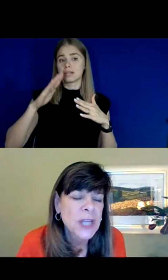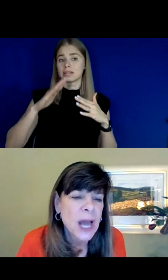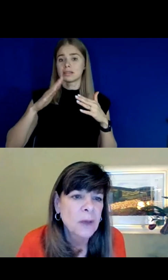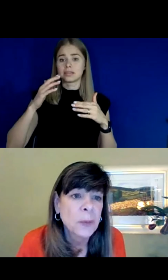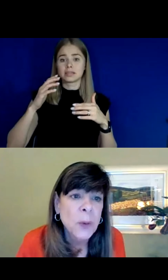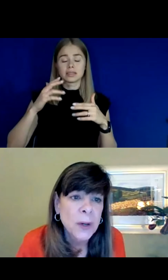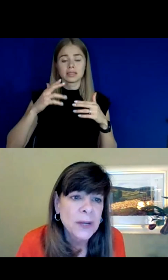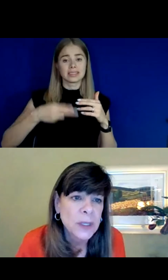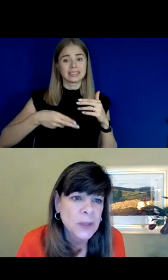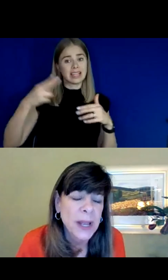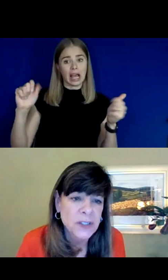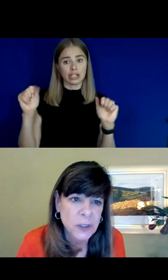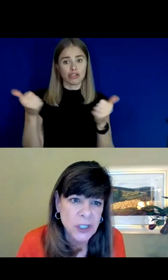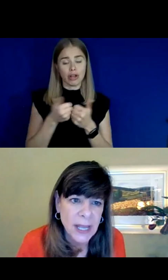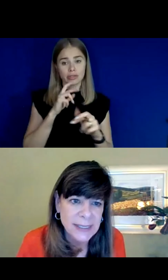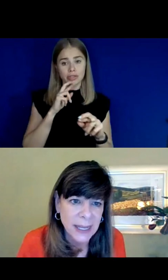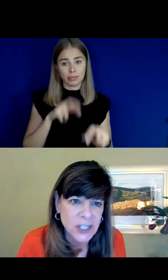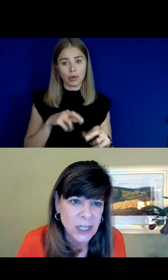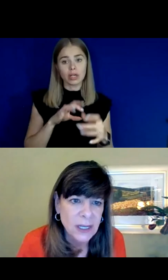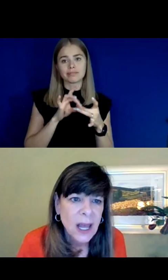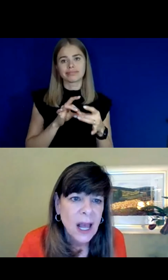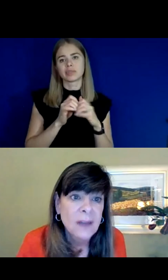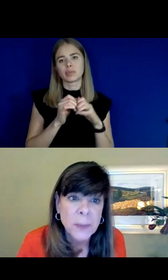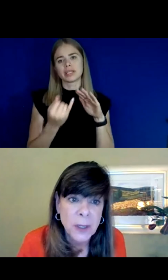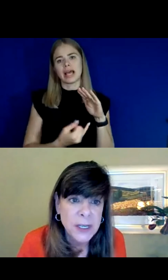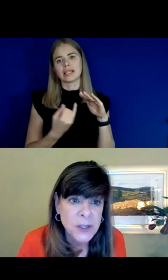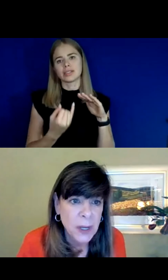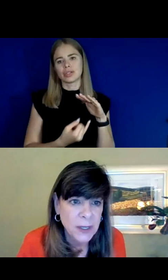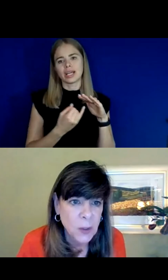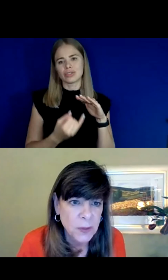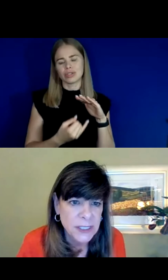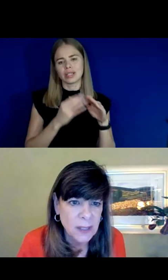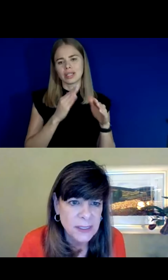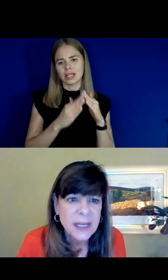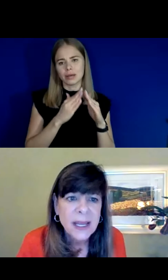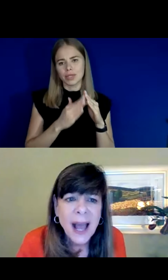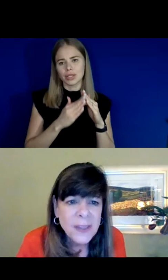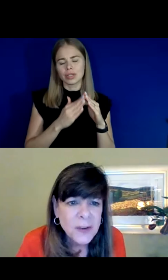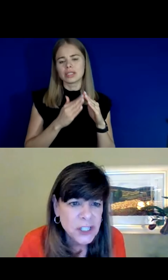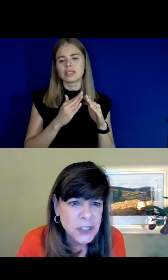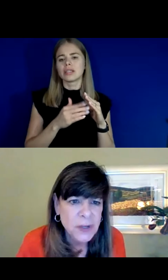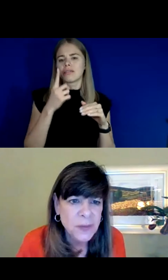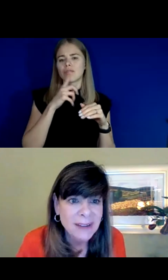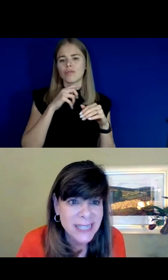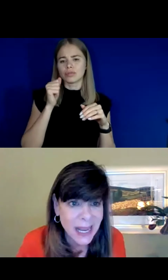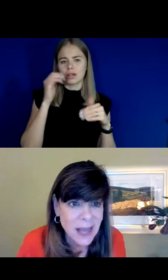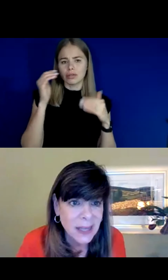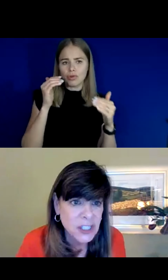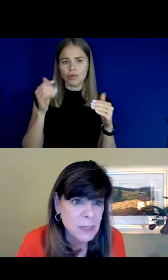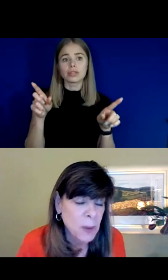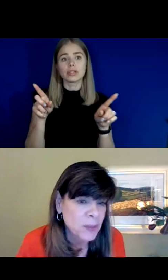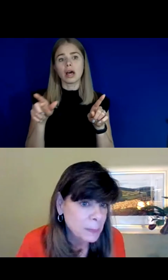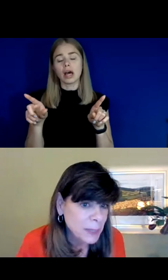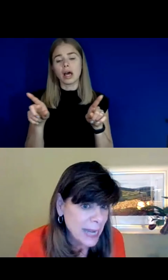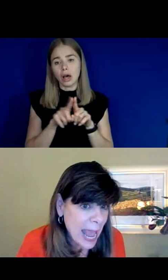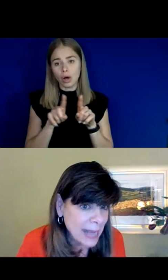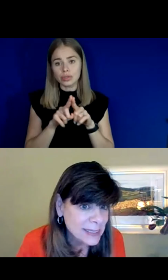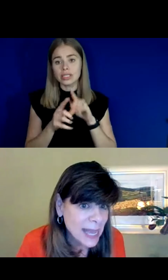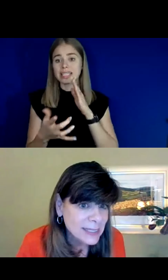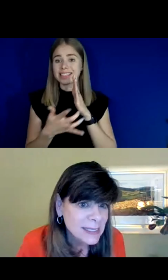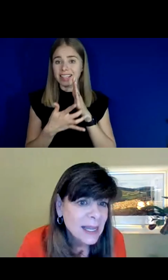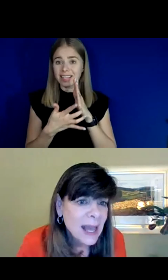that was reported was around social isolation of community dwelling older adults. Other issues around technology, both